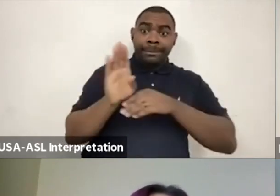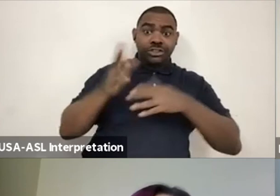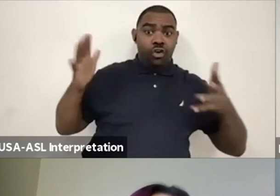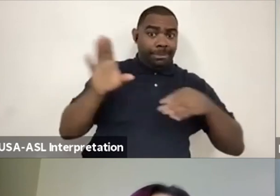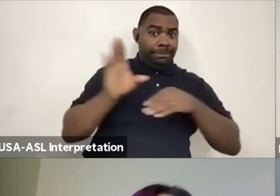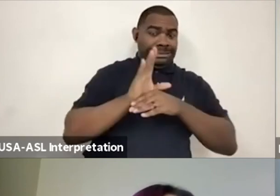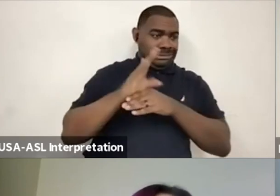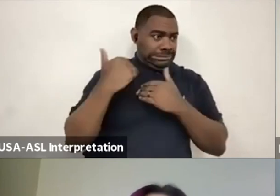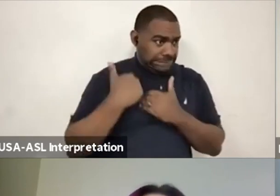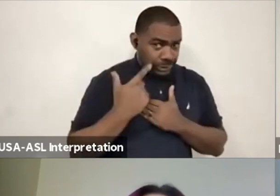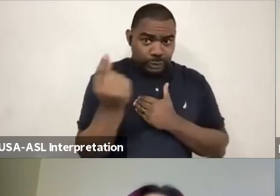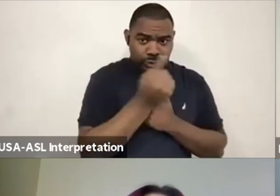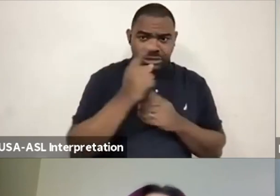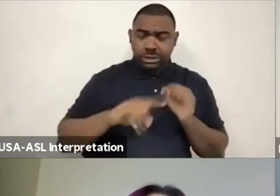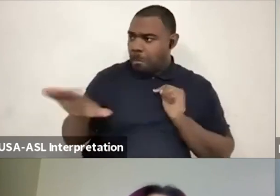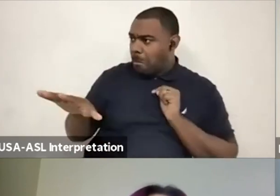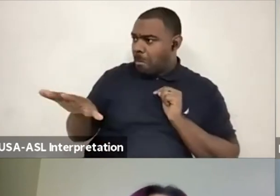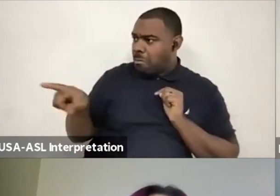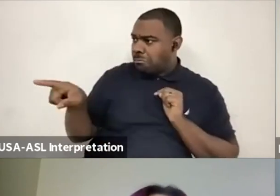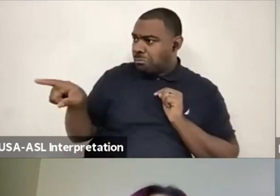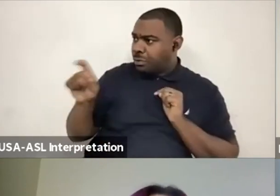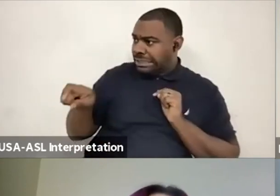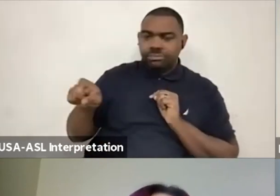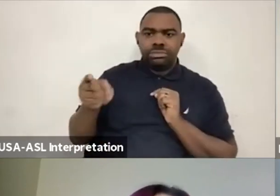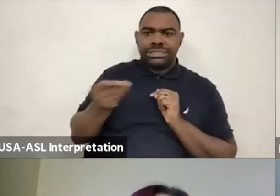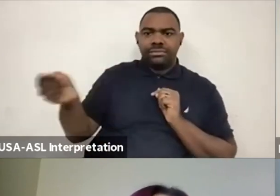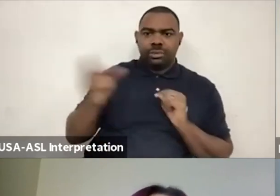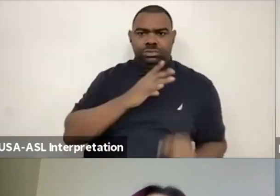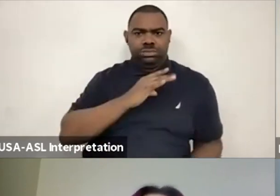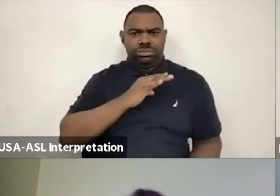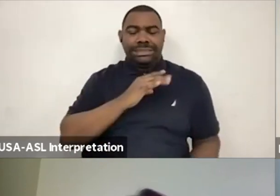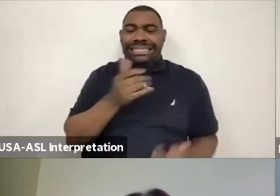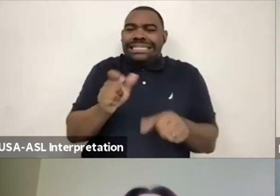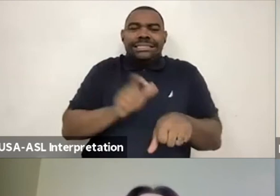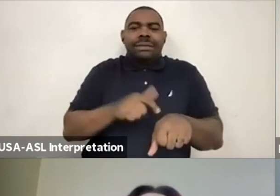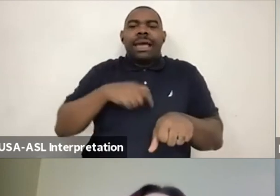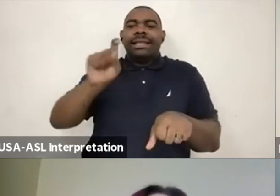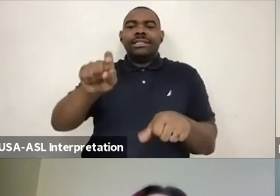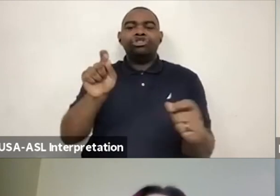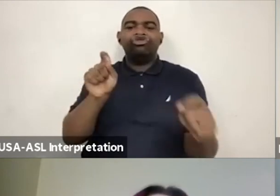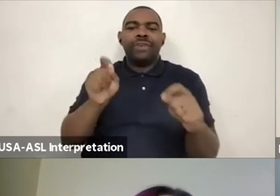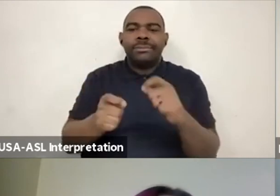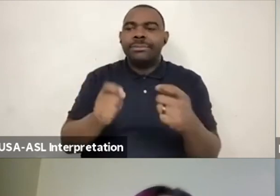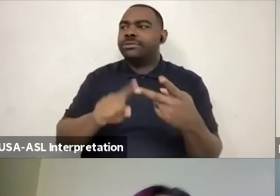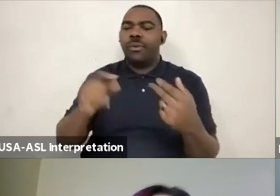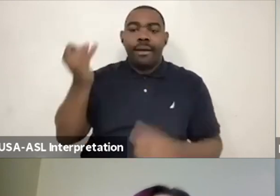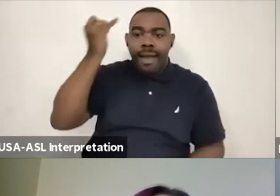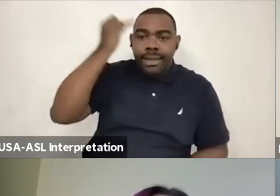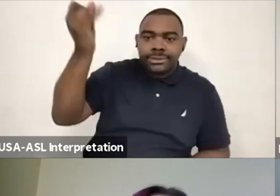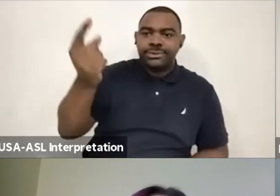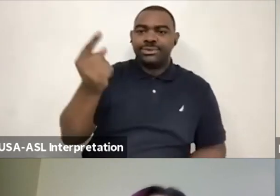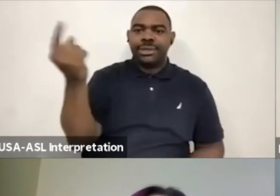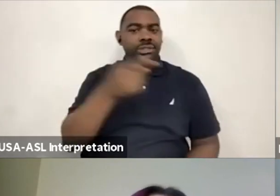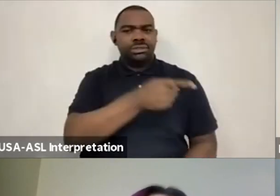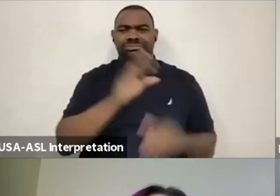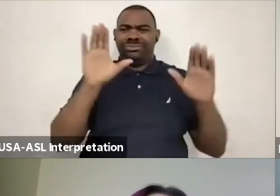puts these things out. But I got a flyer, and every time I've needed an adjustment or I've had a idea about it, she's been great, just making sure